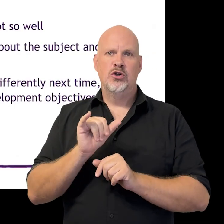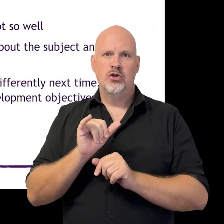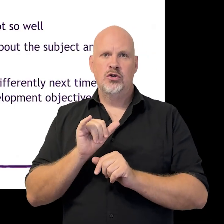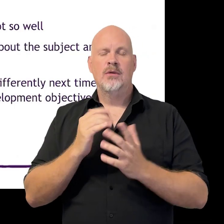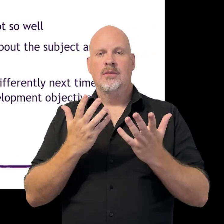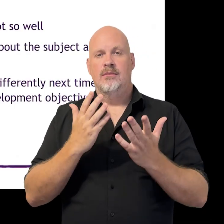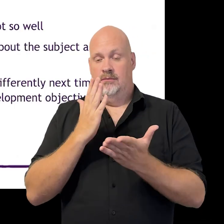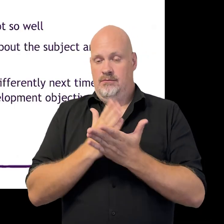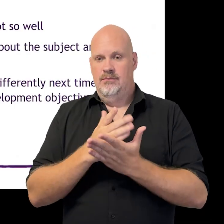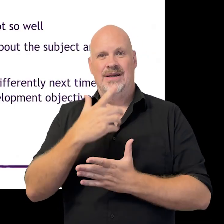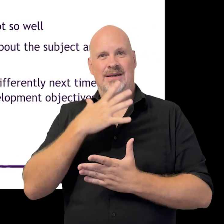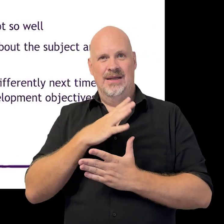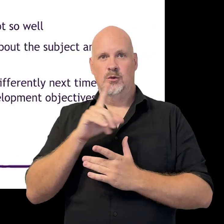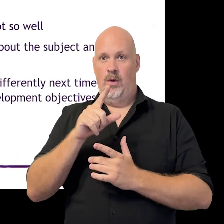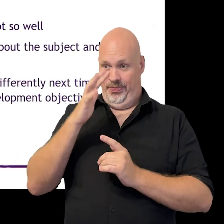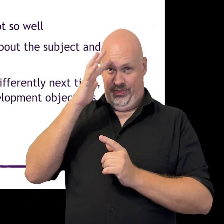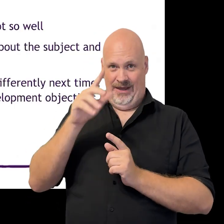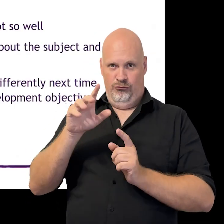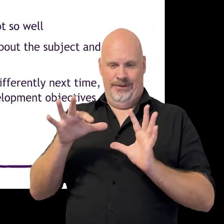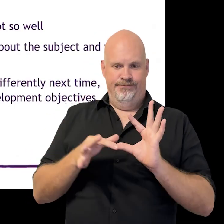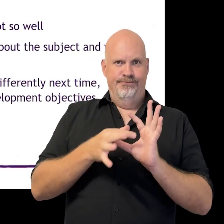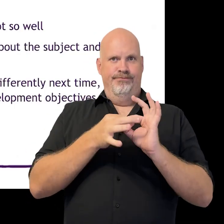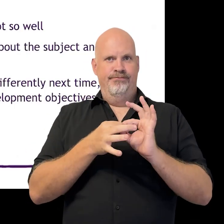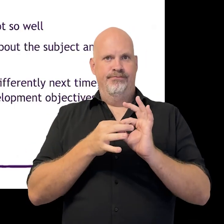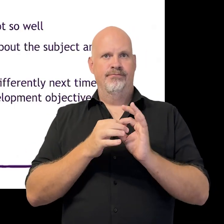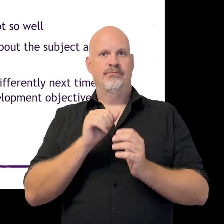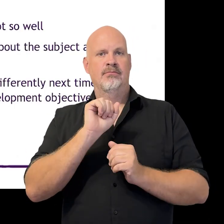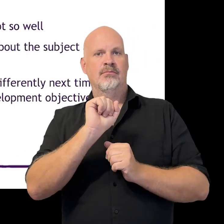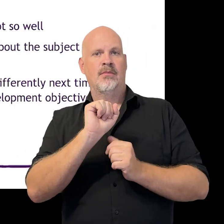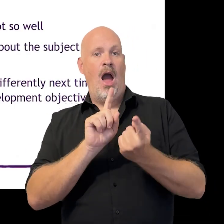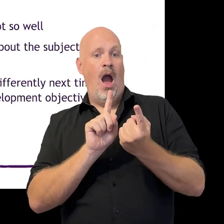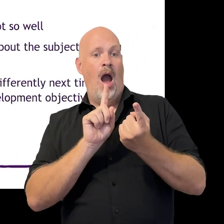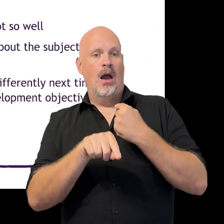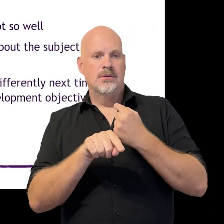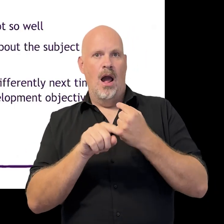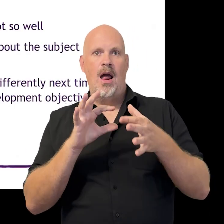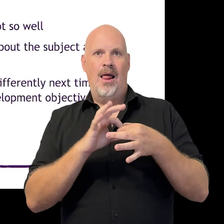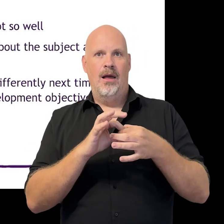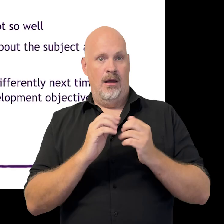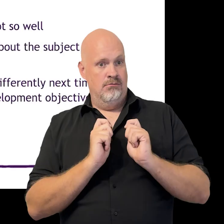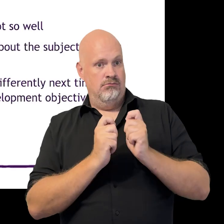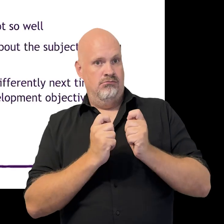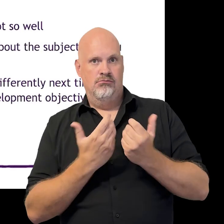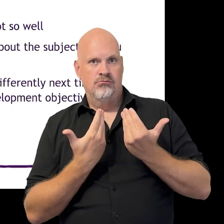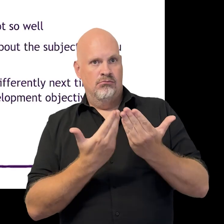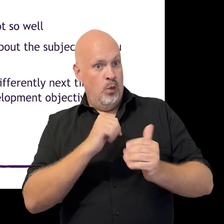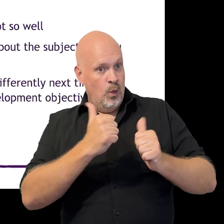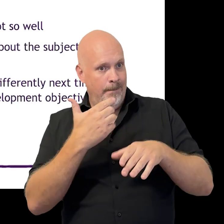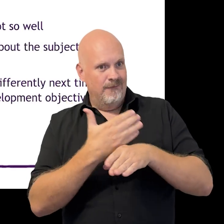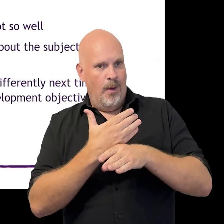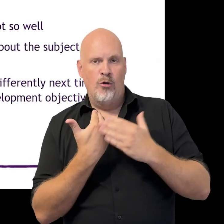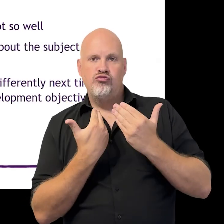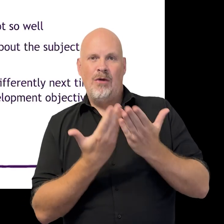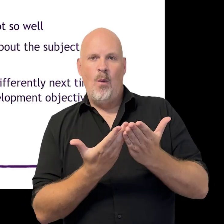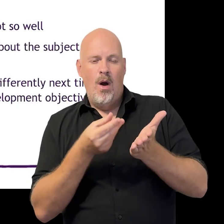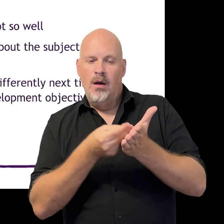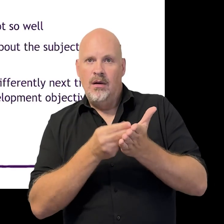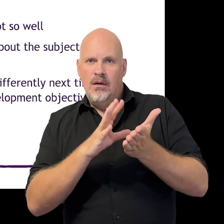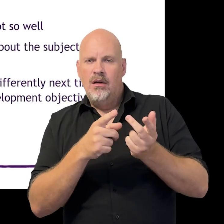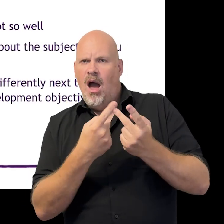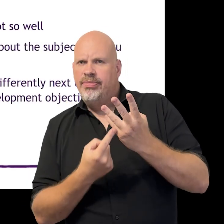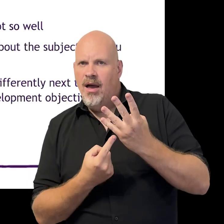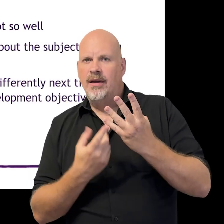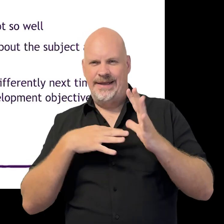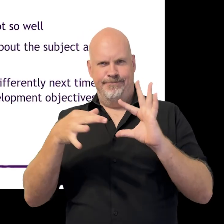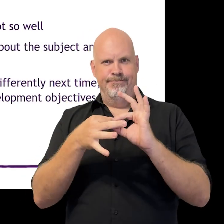And then the final bit of this assignment then is where you need to write your personal reflections. And when doing